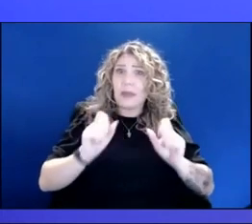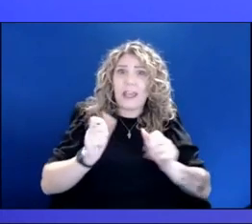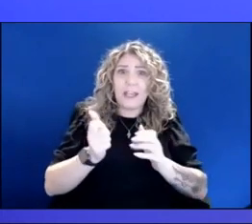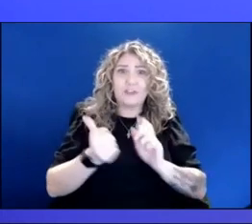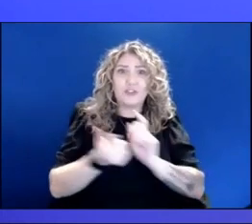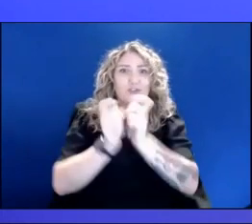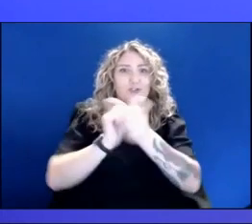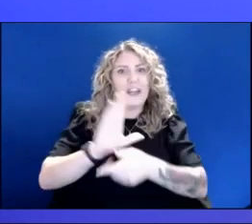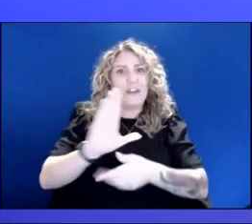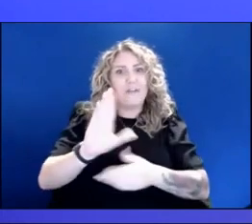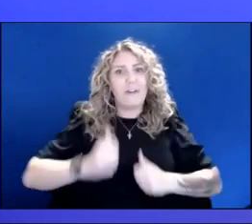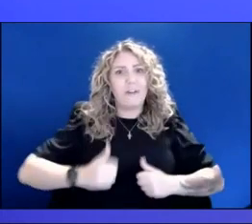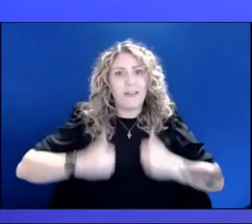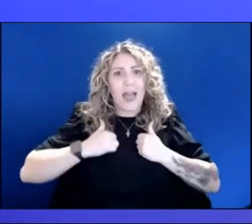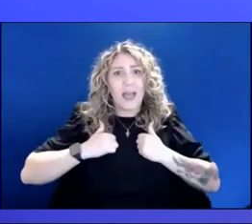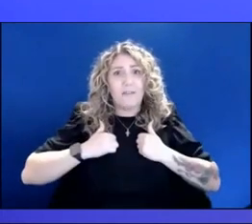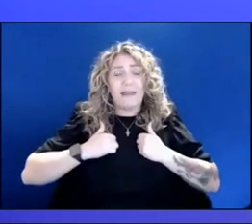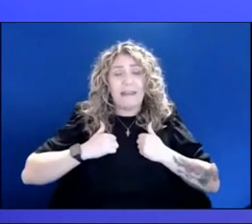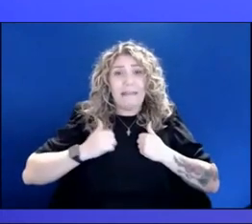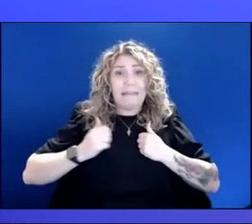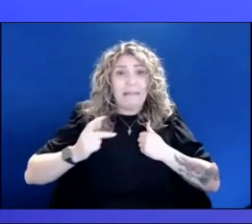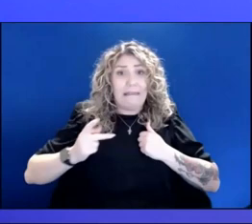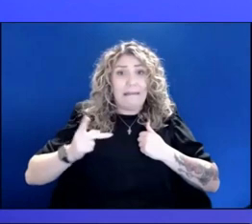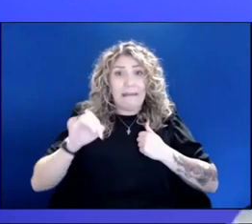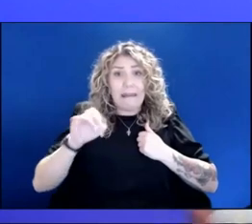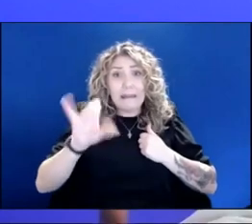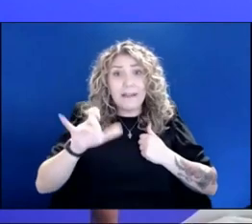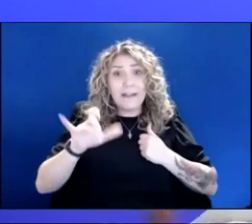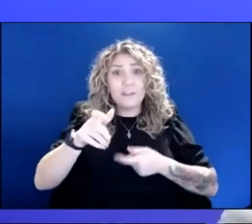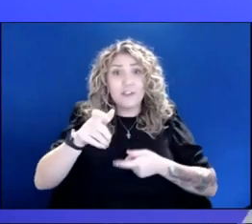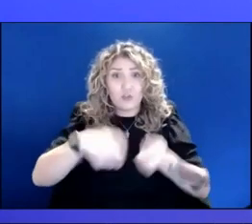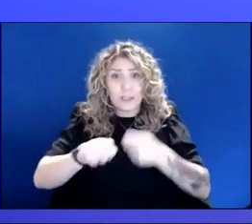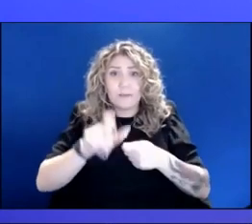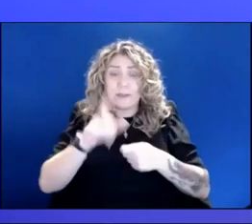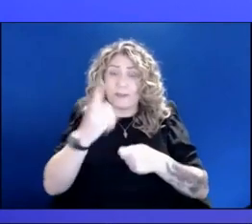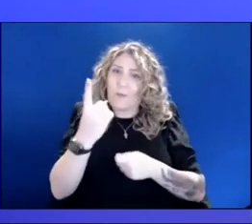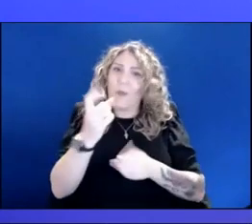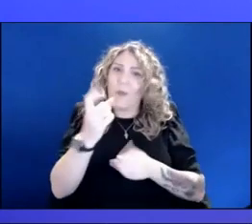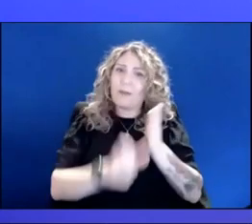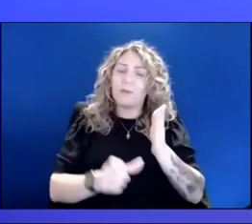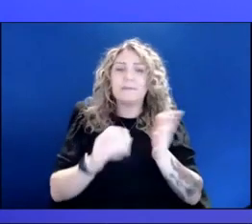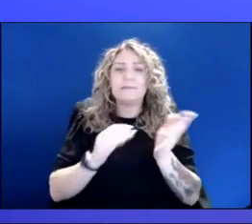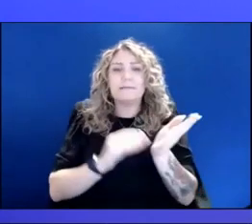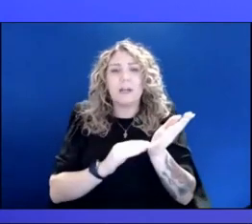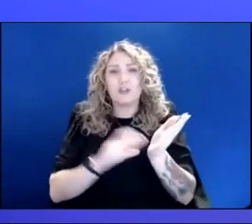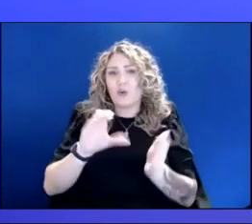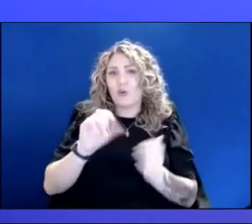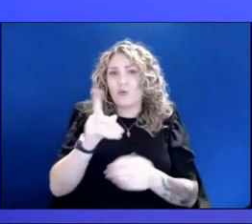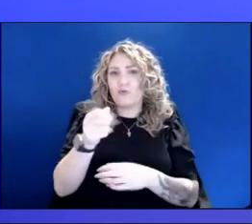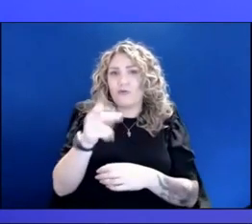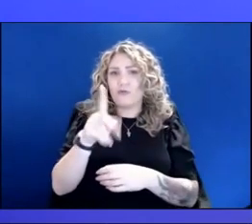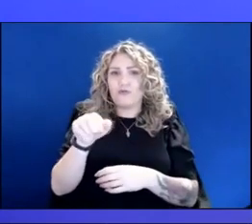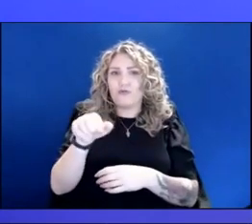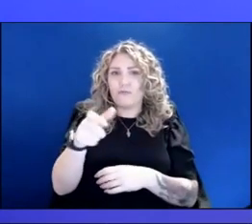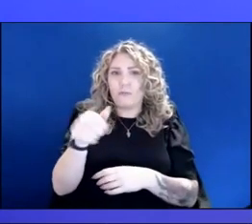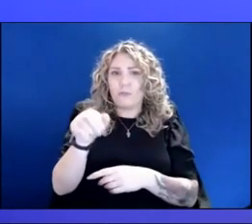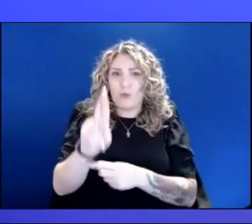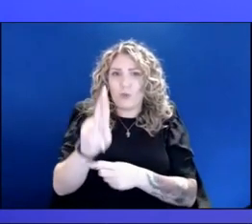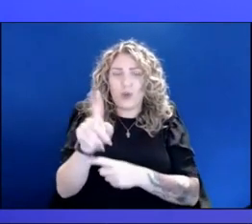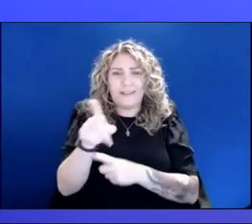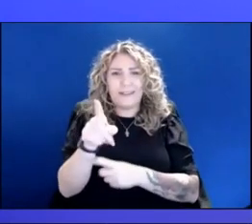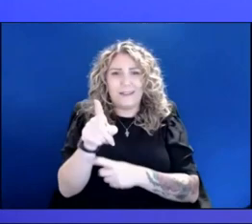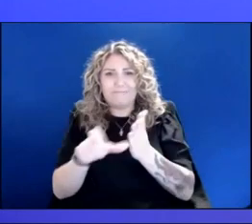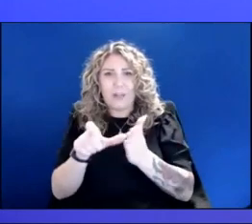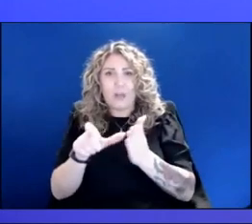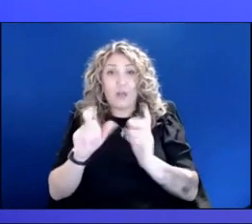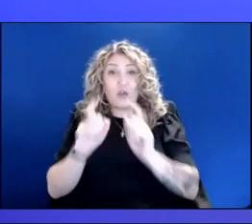the kidney transplant's one of those operations. Dr. Coomer, he's operating on somebody, the donor, who's otherwise healthy. That's the only